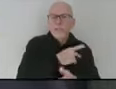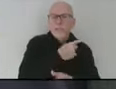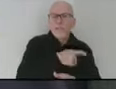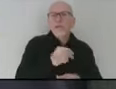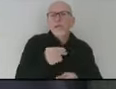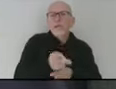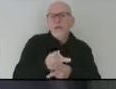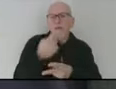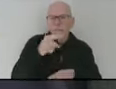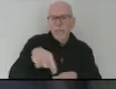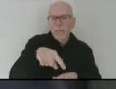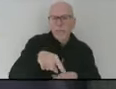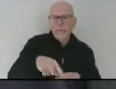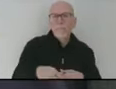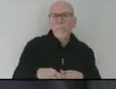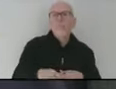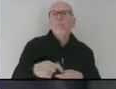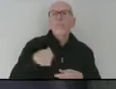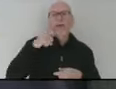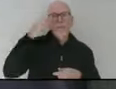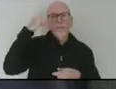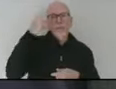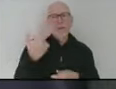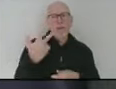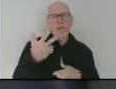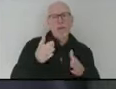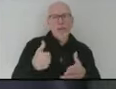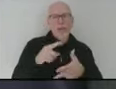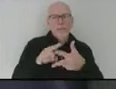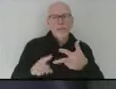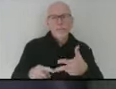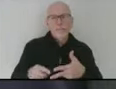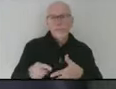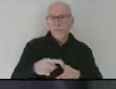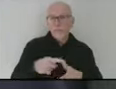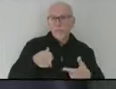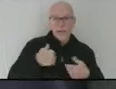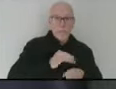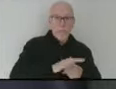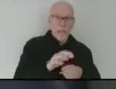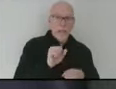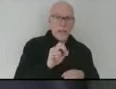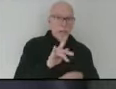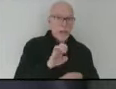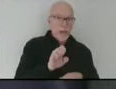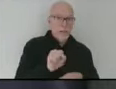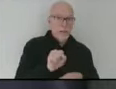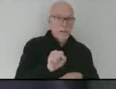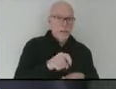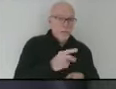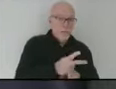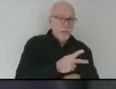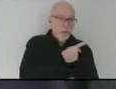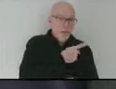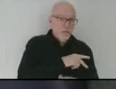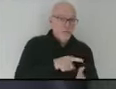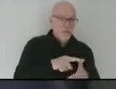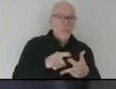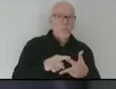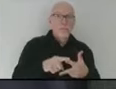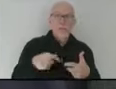patients, we really got to think of this in three ways. So one is, do you have the supplies that you need to take care of patients? The second is, do you have